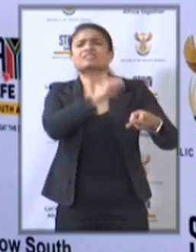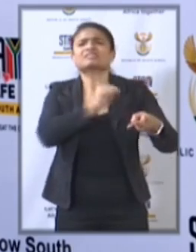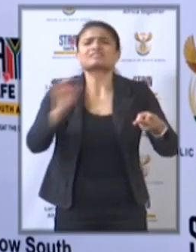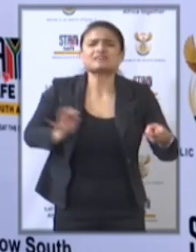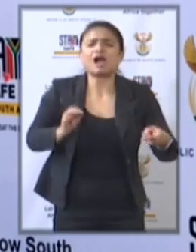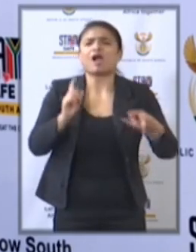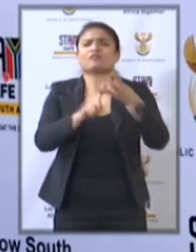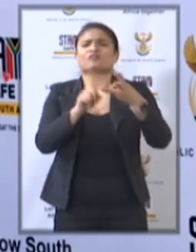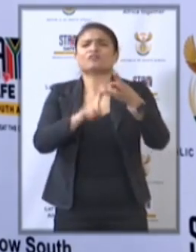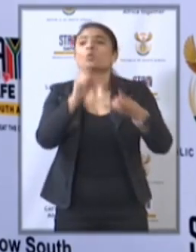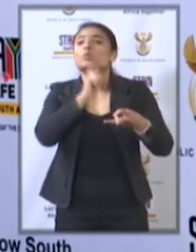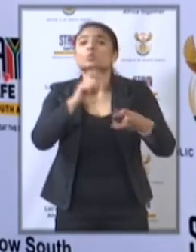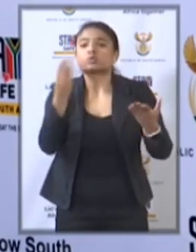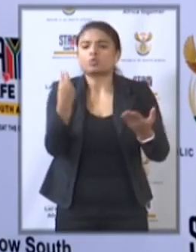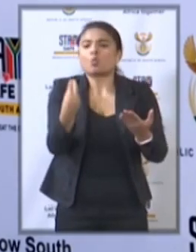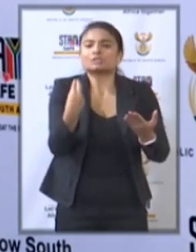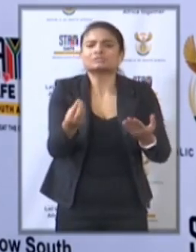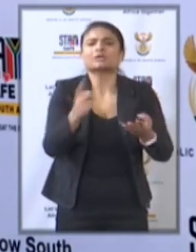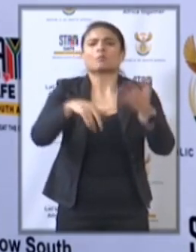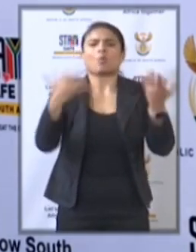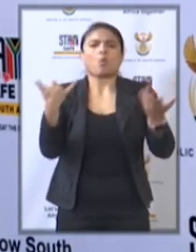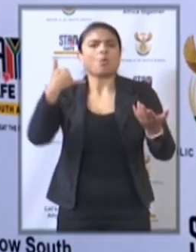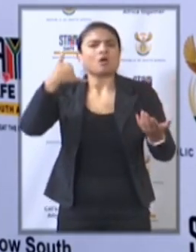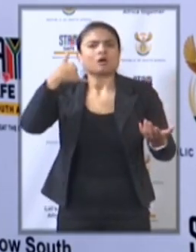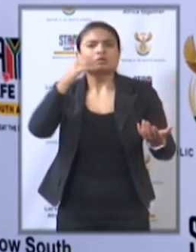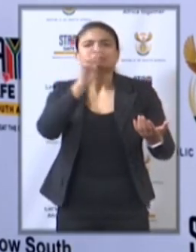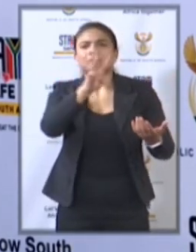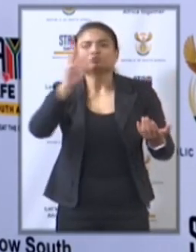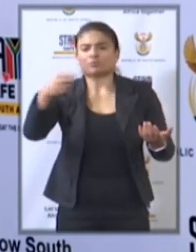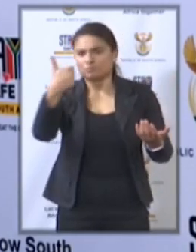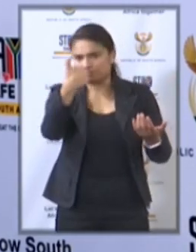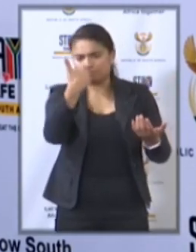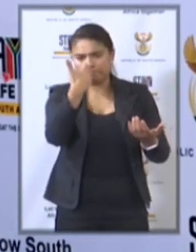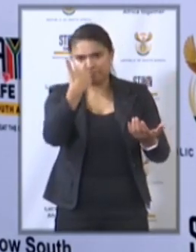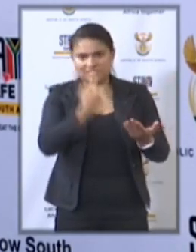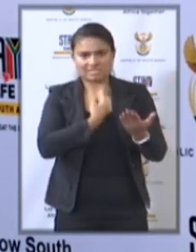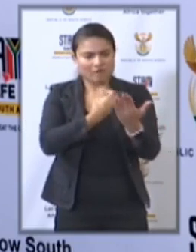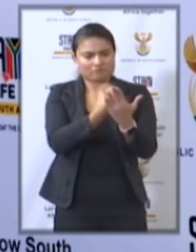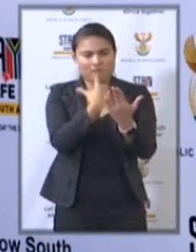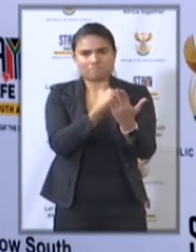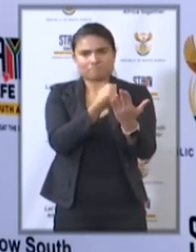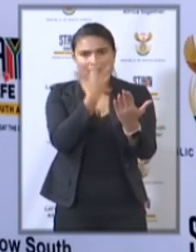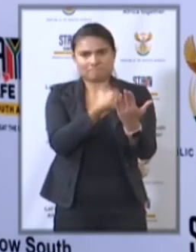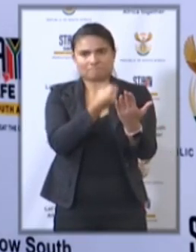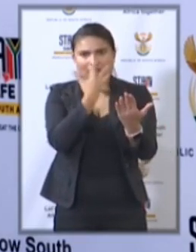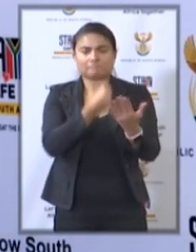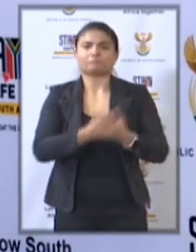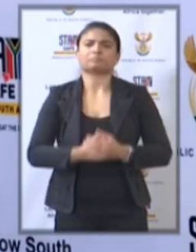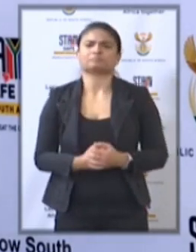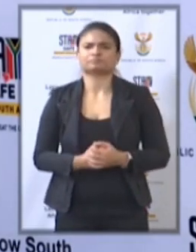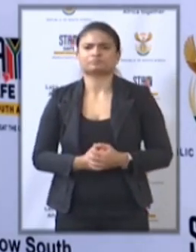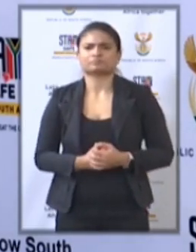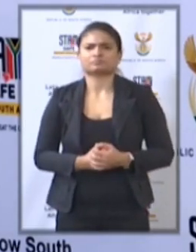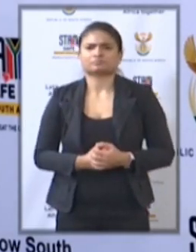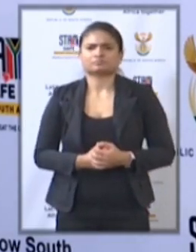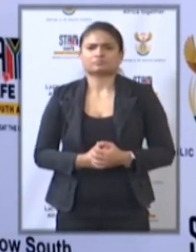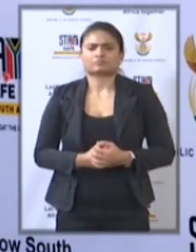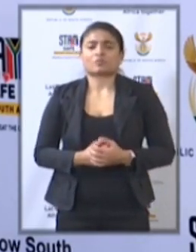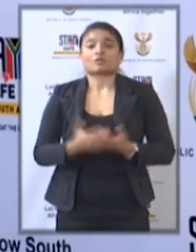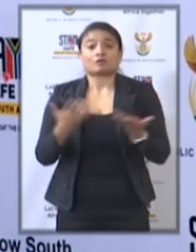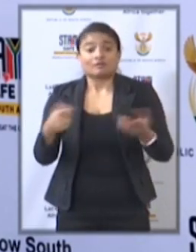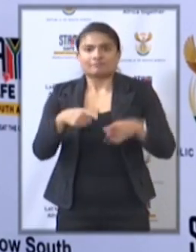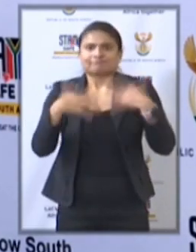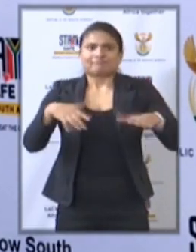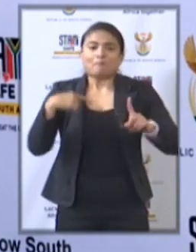WhatsApp or the website. Now, what is positive about this is that